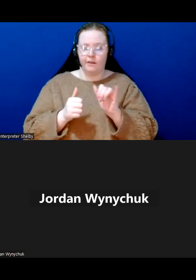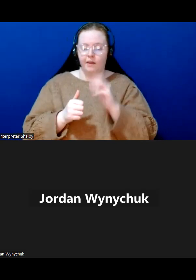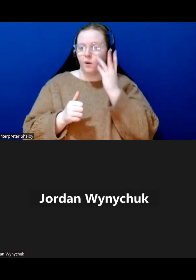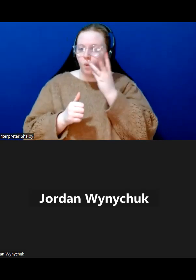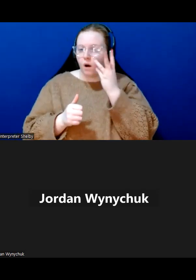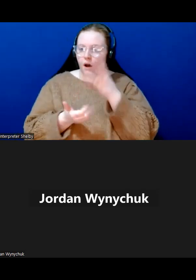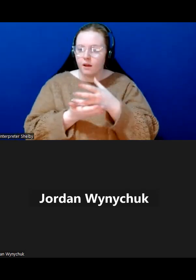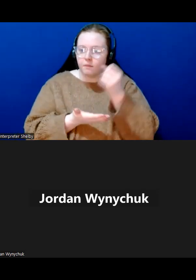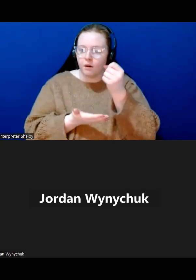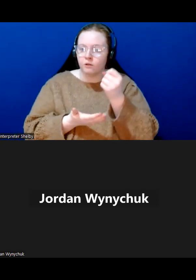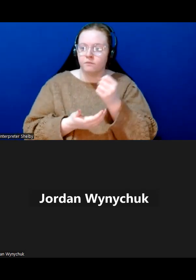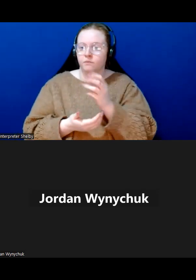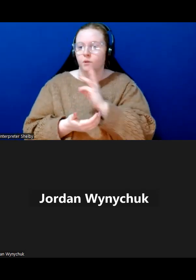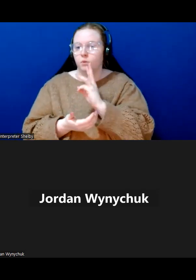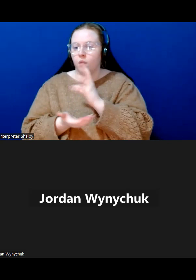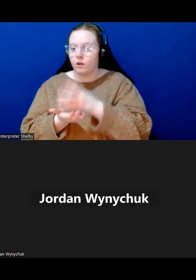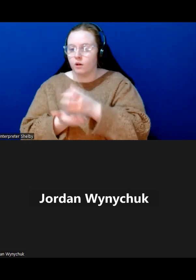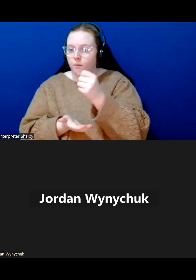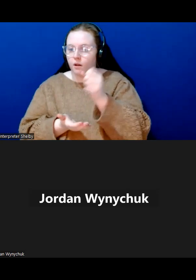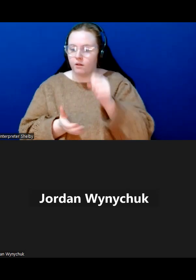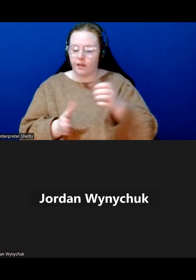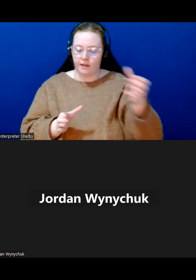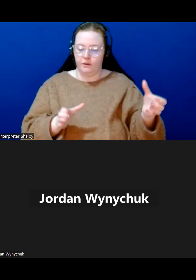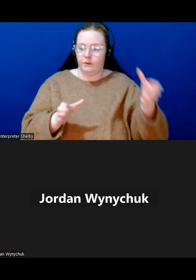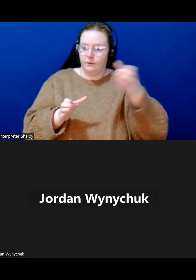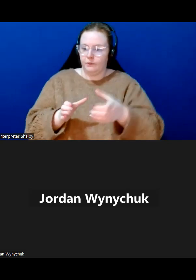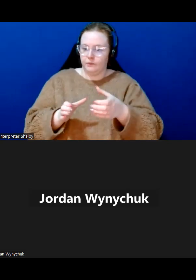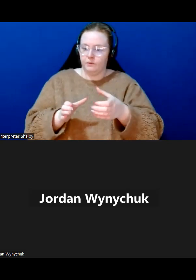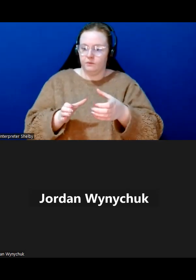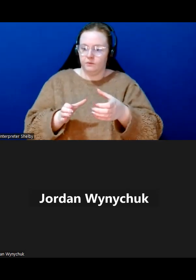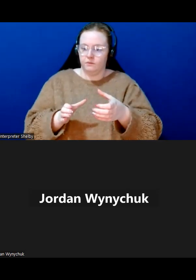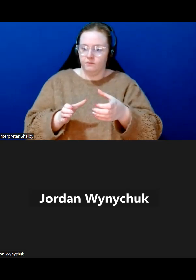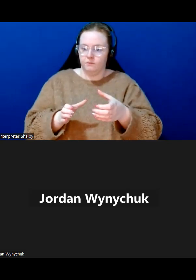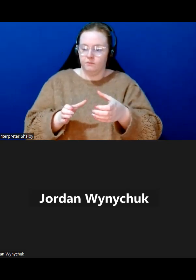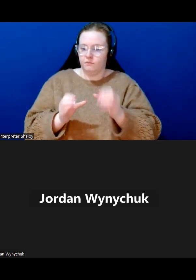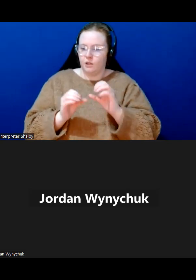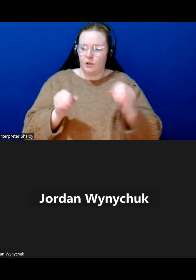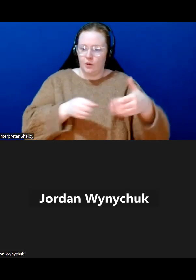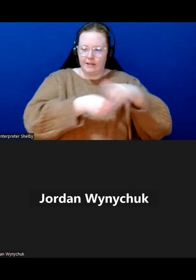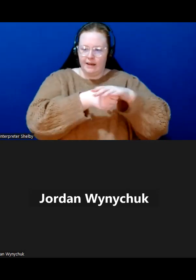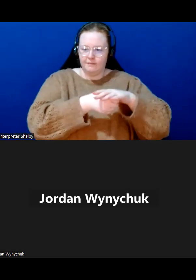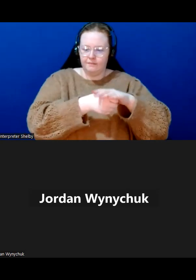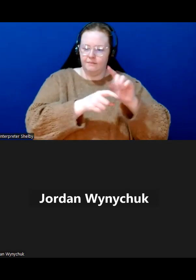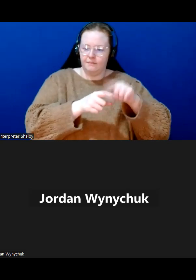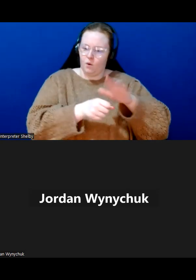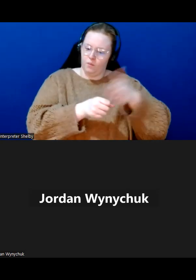water bottle, keep the top off of it. And that will actually help. I think it's the chlorine